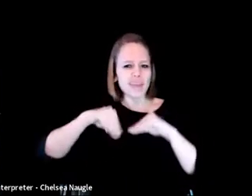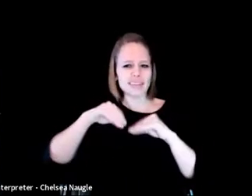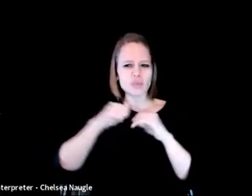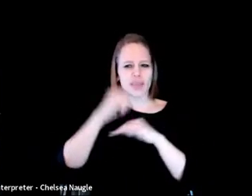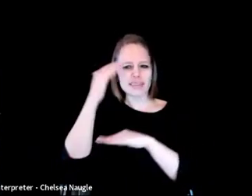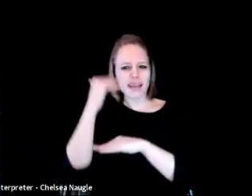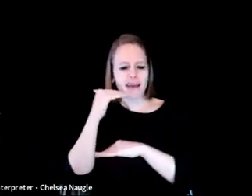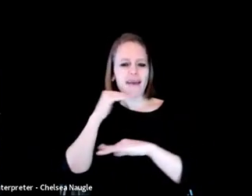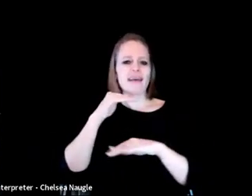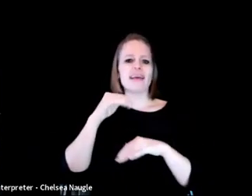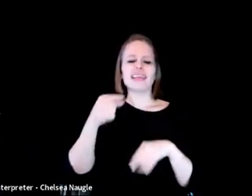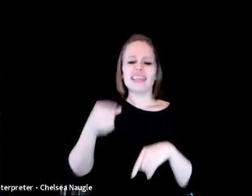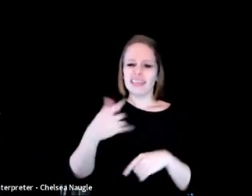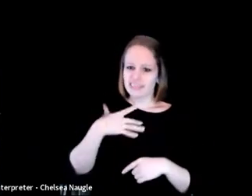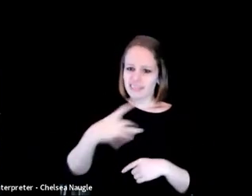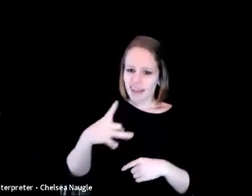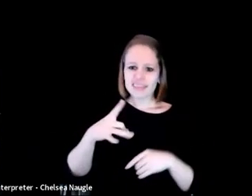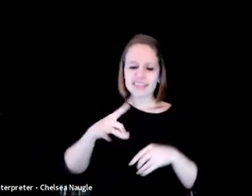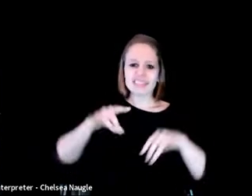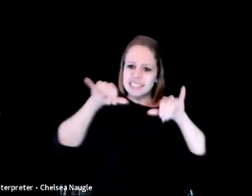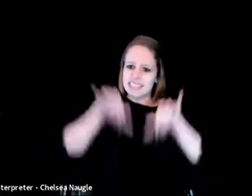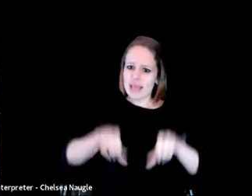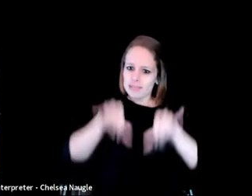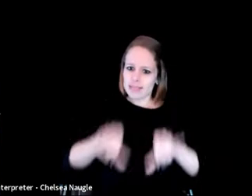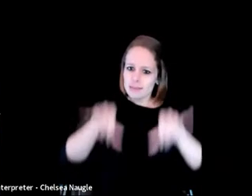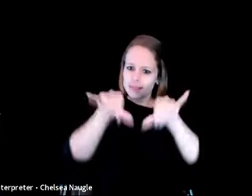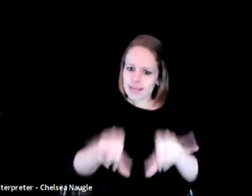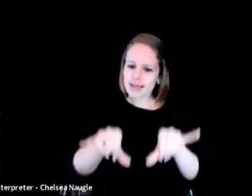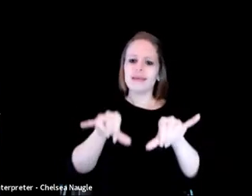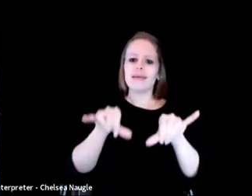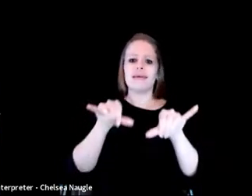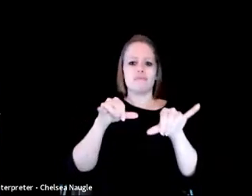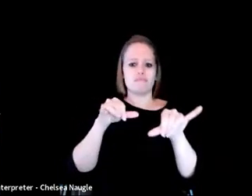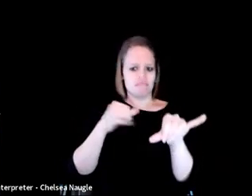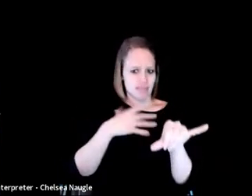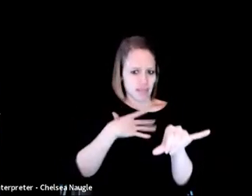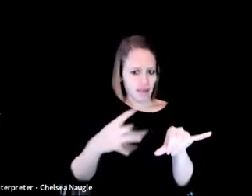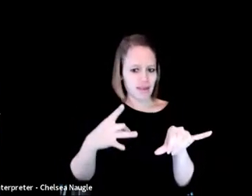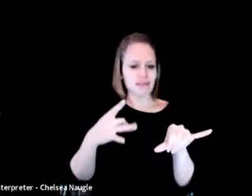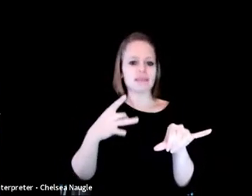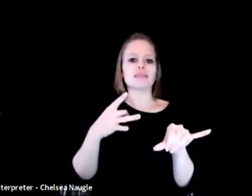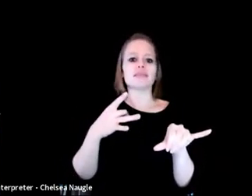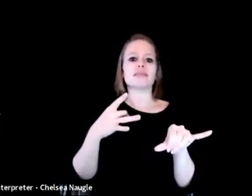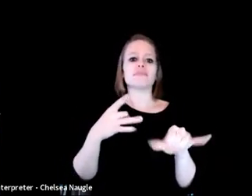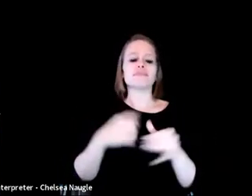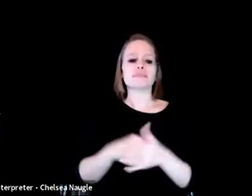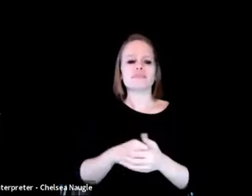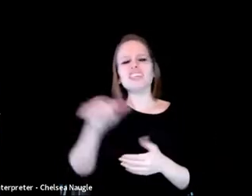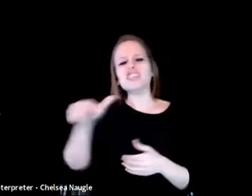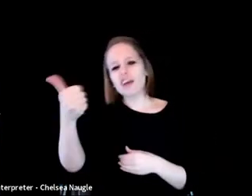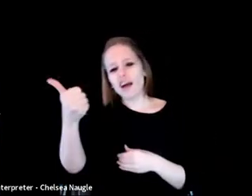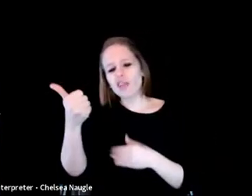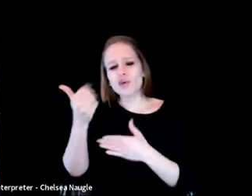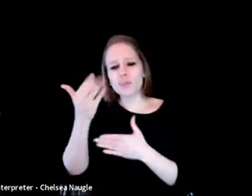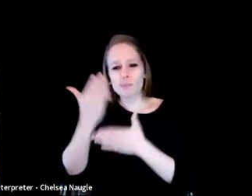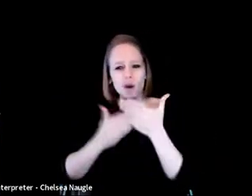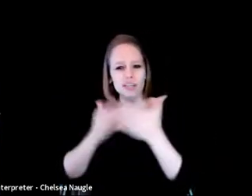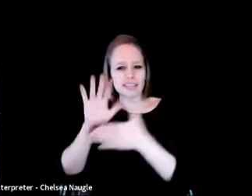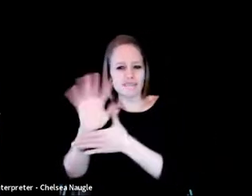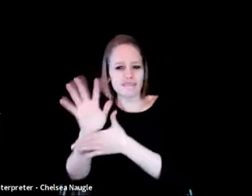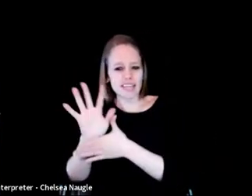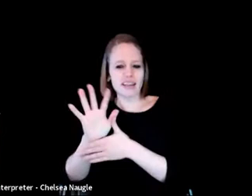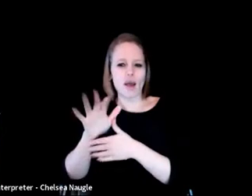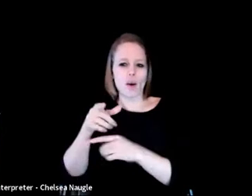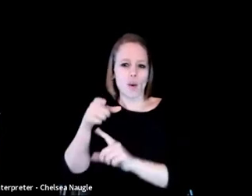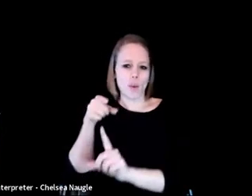the same. And he likes, and in terms of patterns that he does, there's other parts of the video that you can watch. It comes in